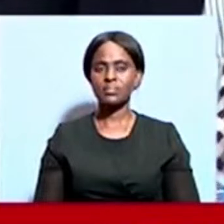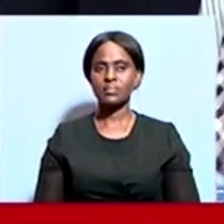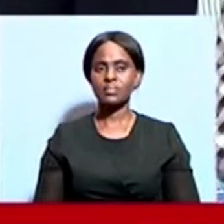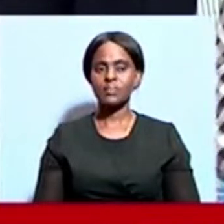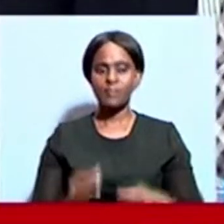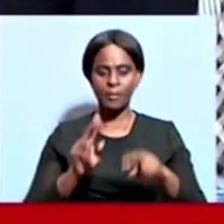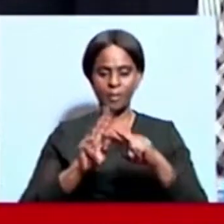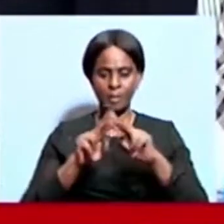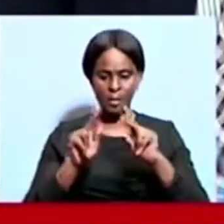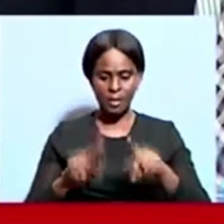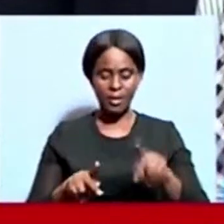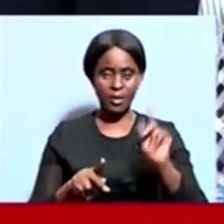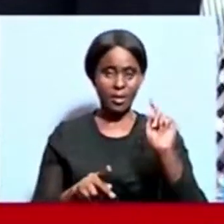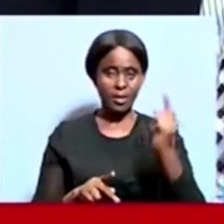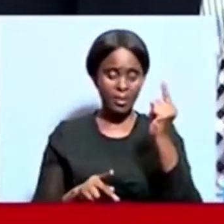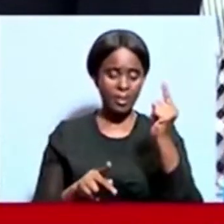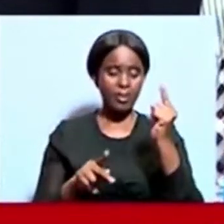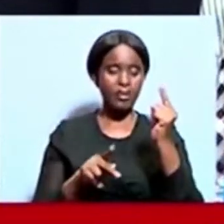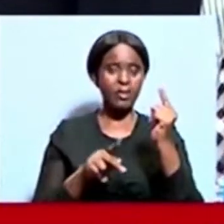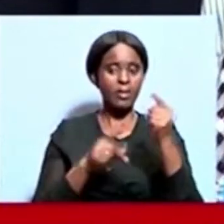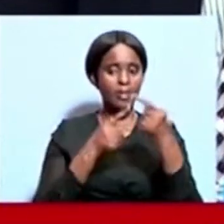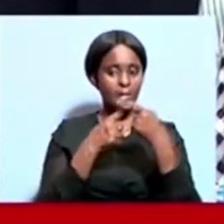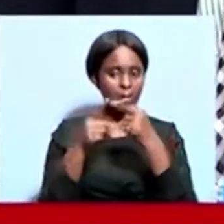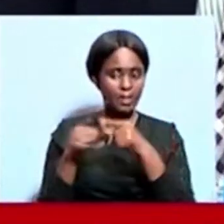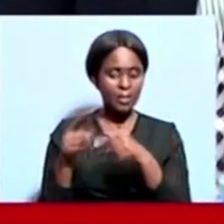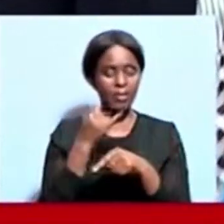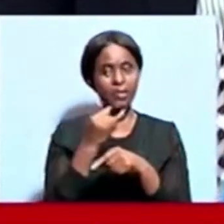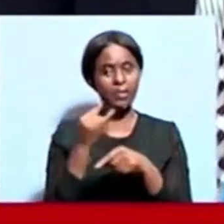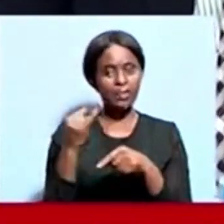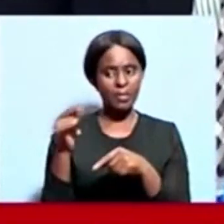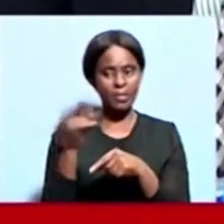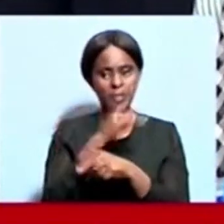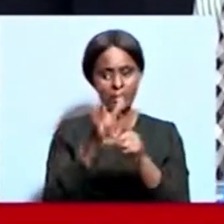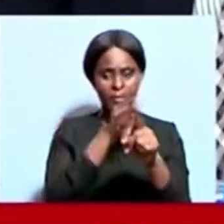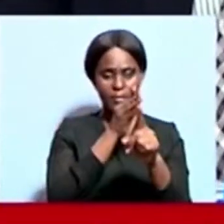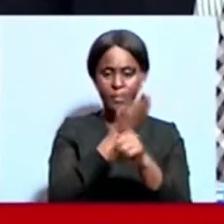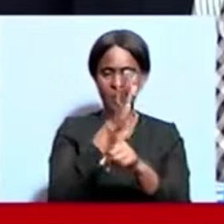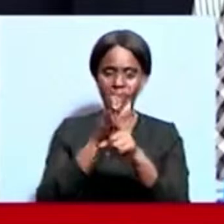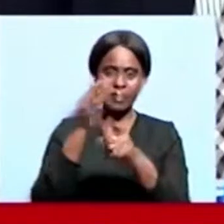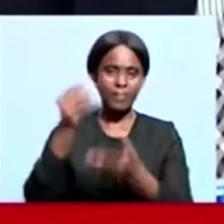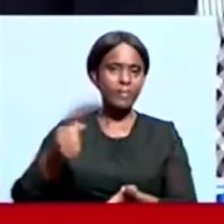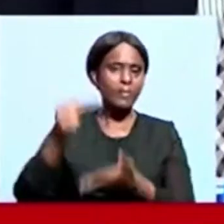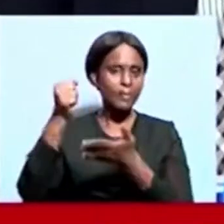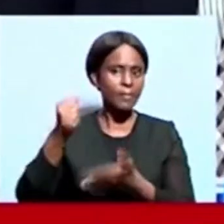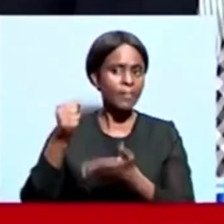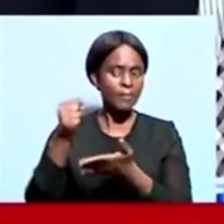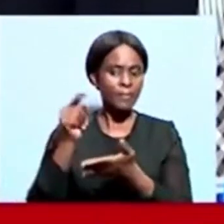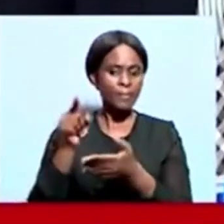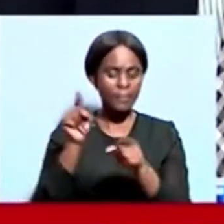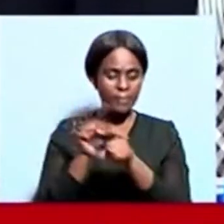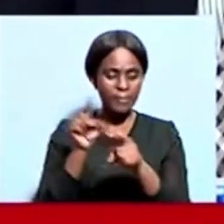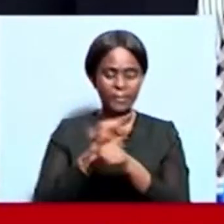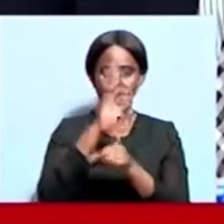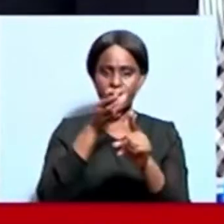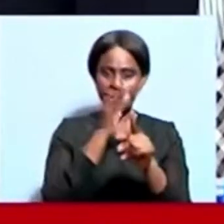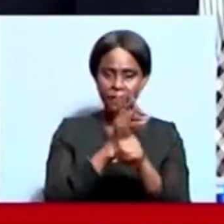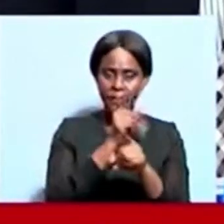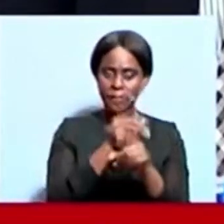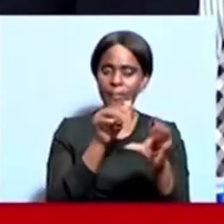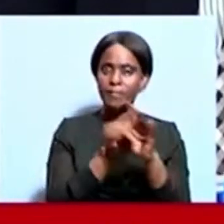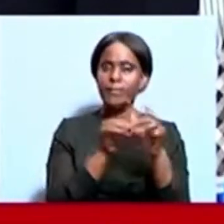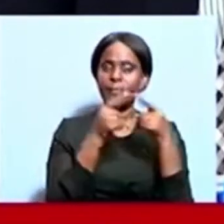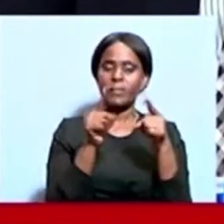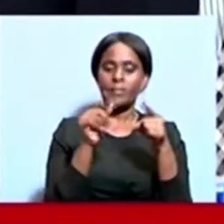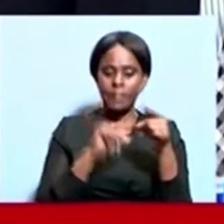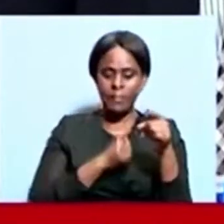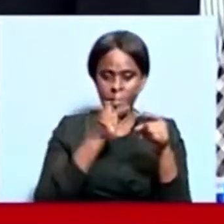Chair, the first query on cross-cutting issues relates to budget performance, and this relates to a variance, as